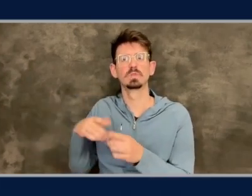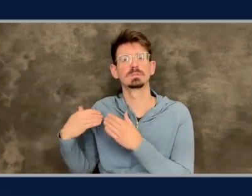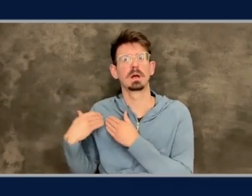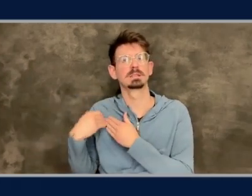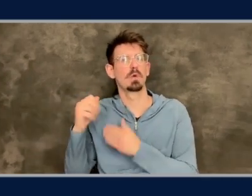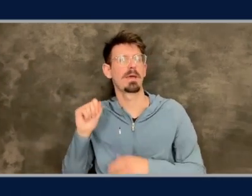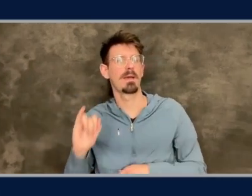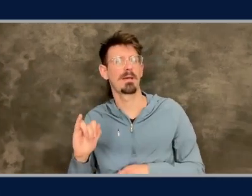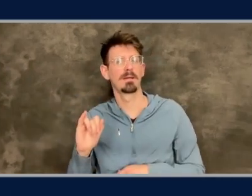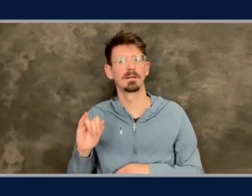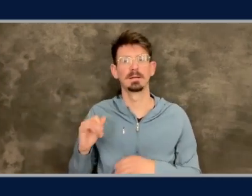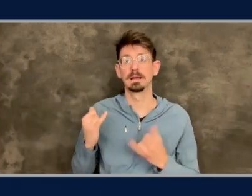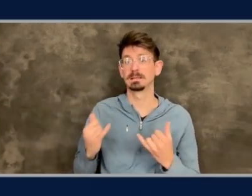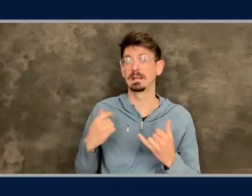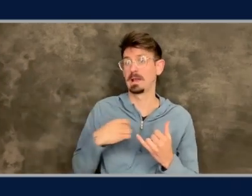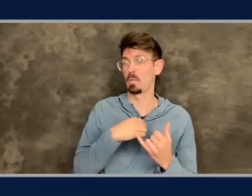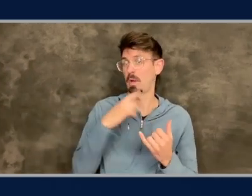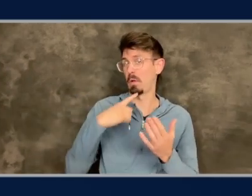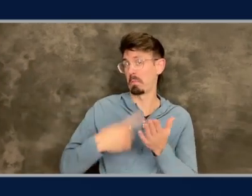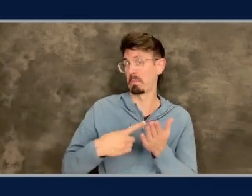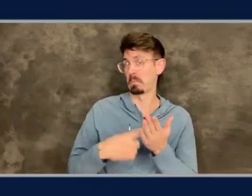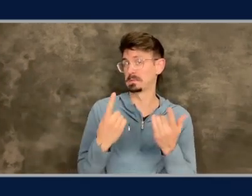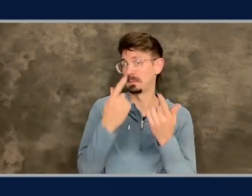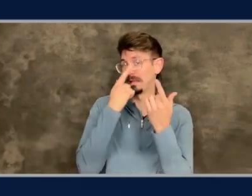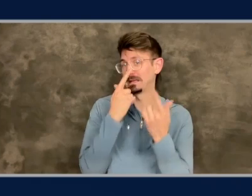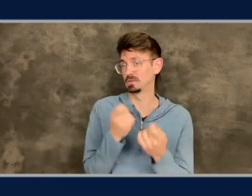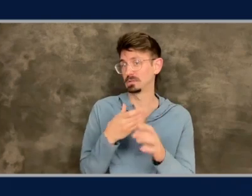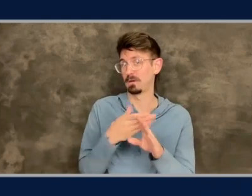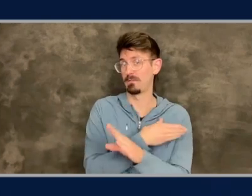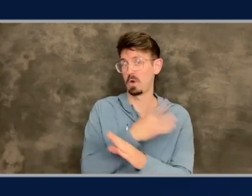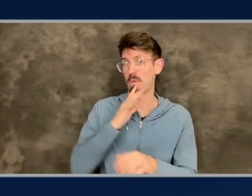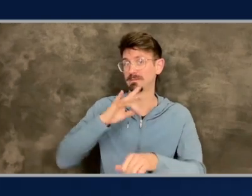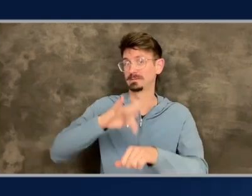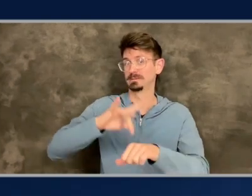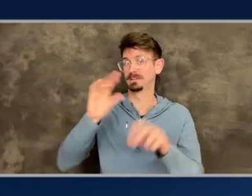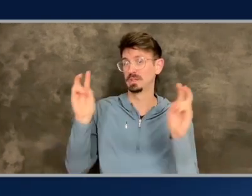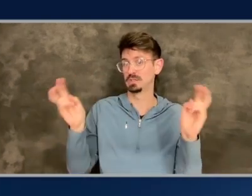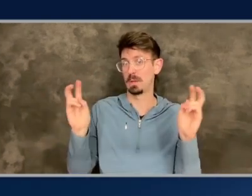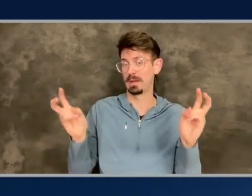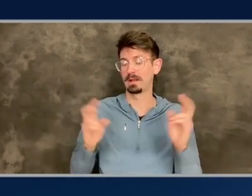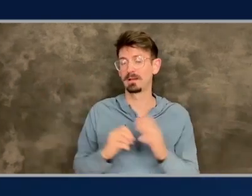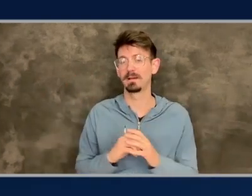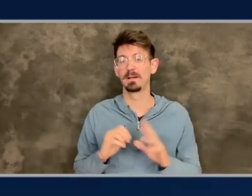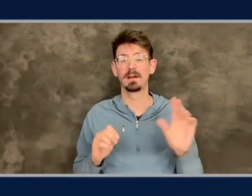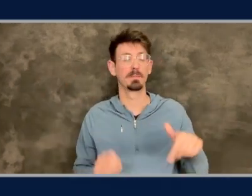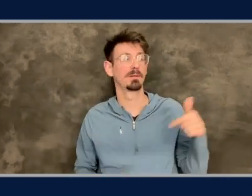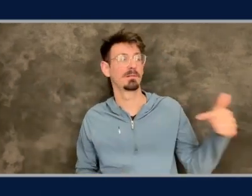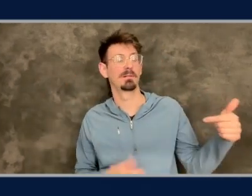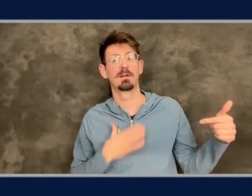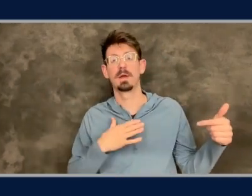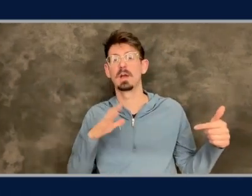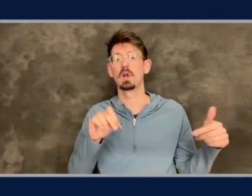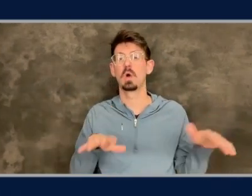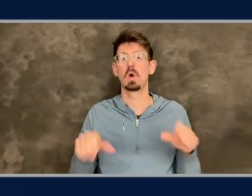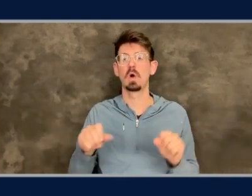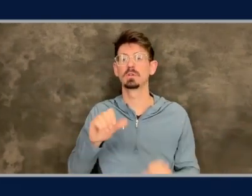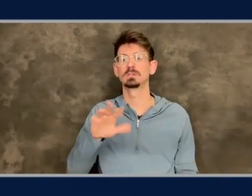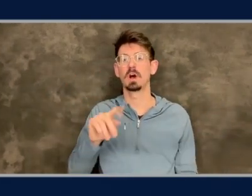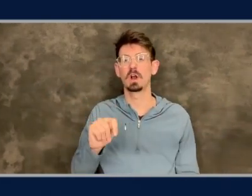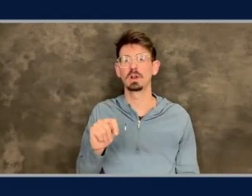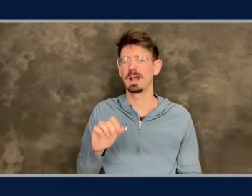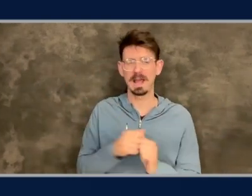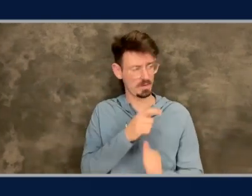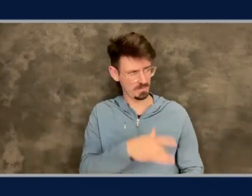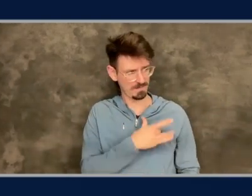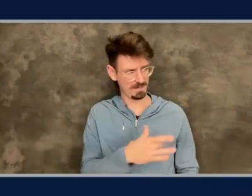be talking about something interesting today. Before we get to the topic of our conversation, I'm going to hand it over to my co-host, Art. Art, how are you feeling? I'm